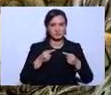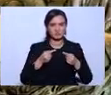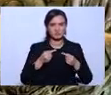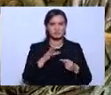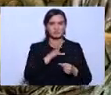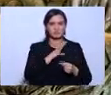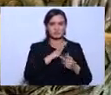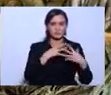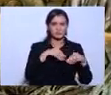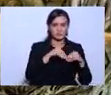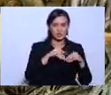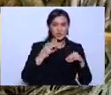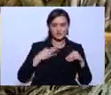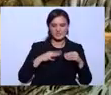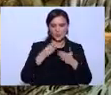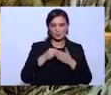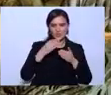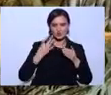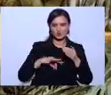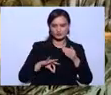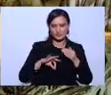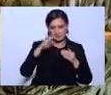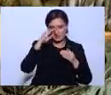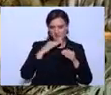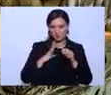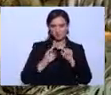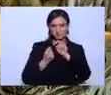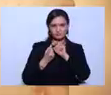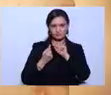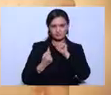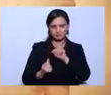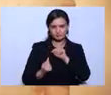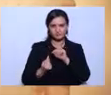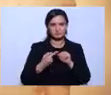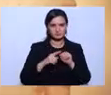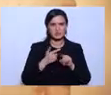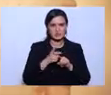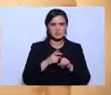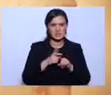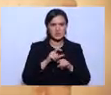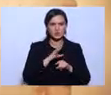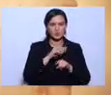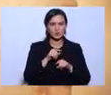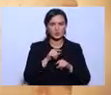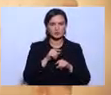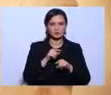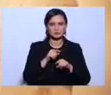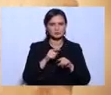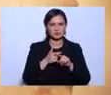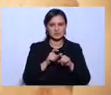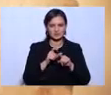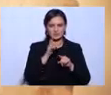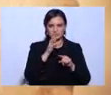Within families, fathers were against sons. The North was against the South. It was a tumultuous, it was